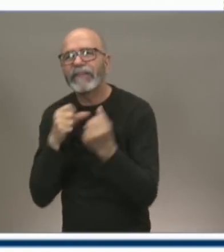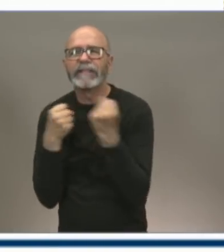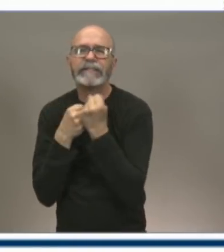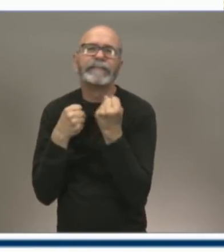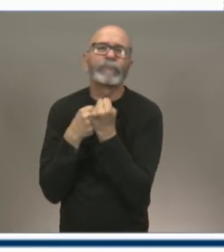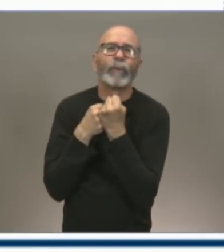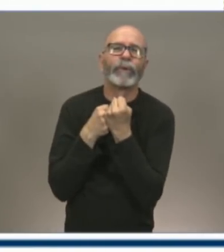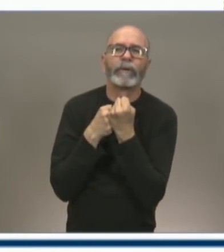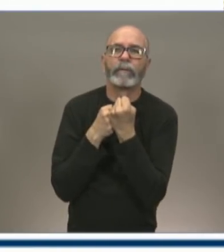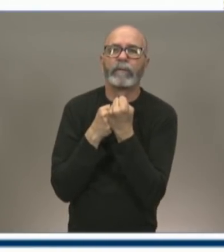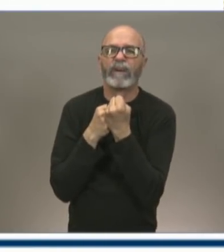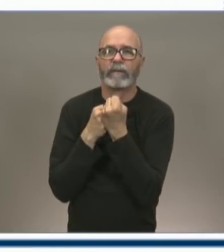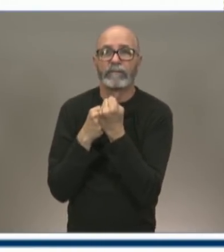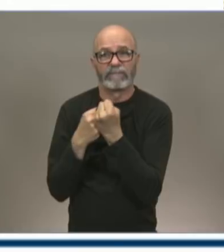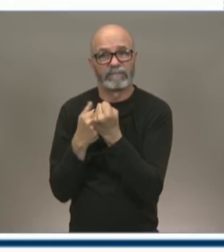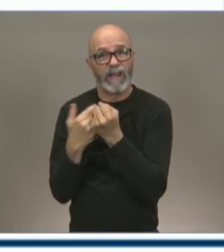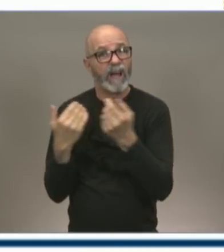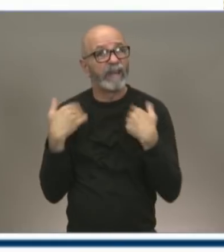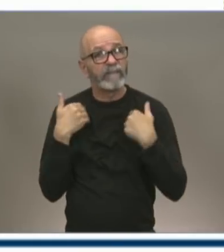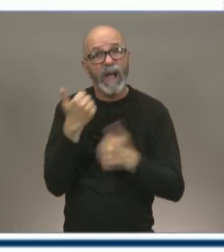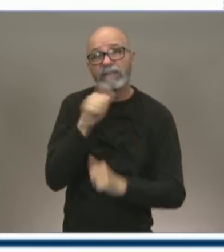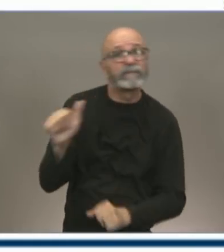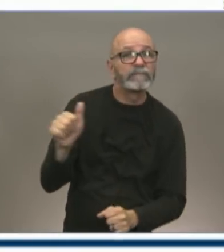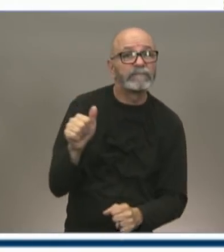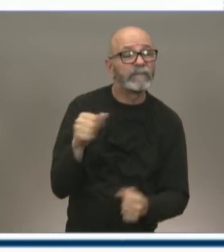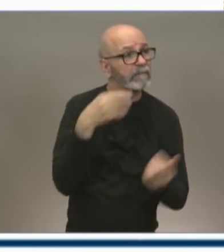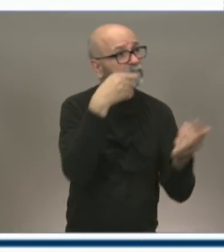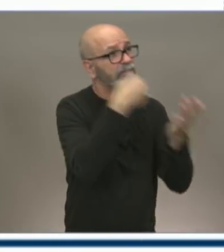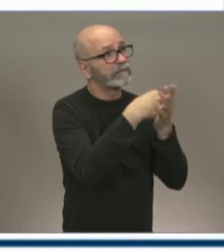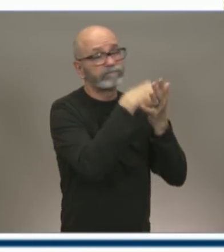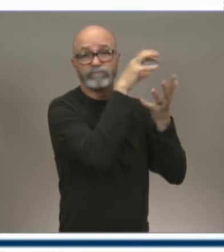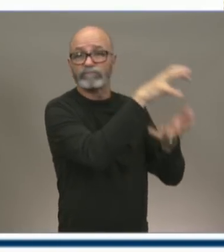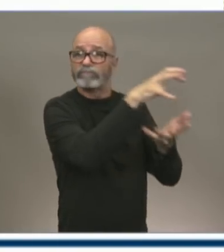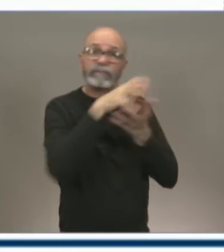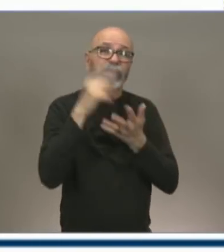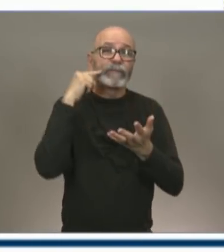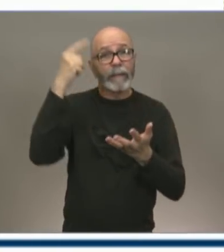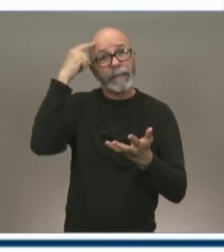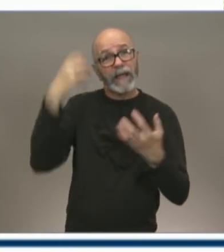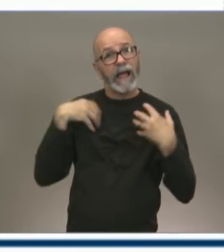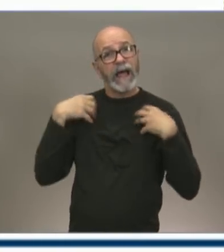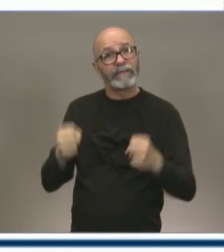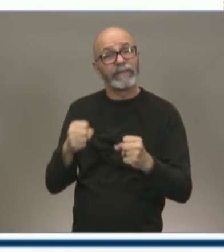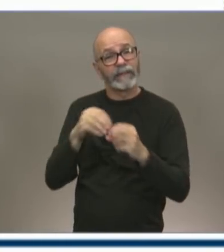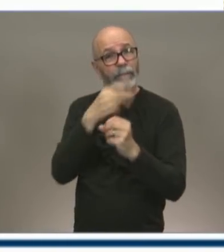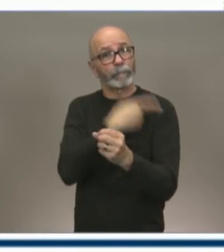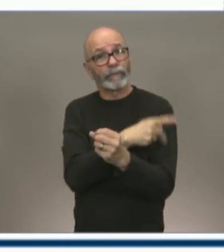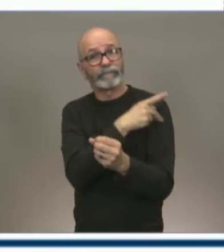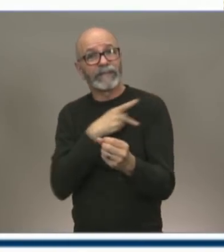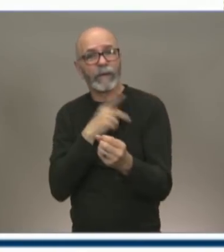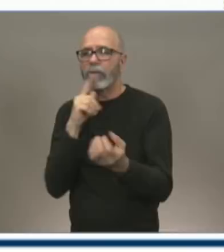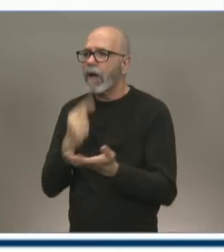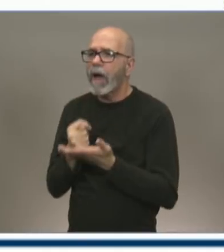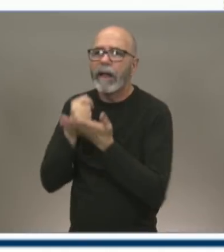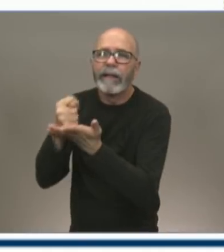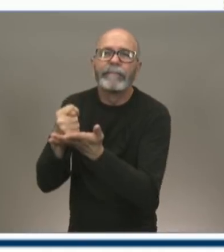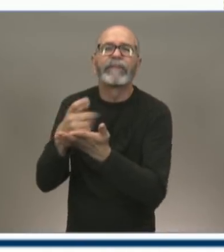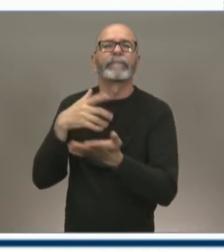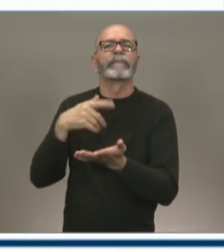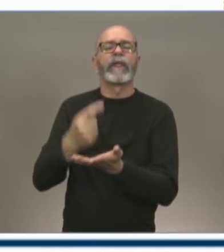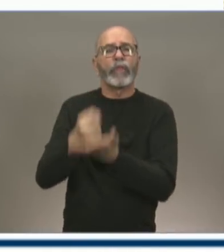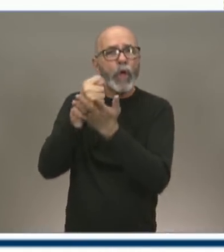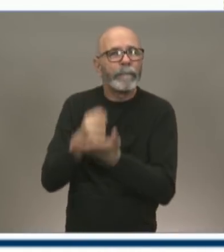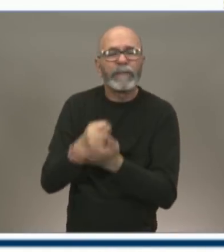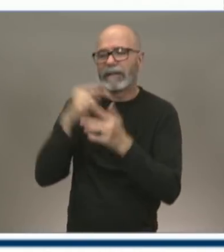more mental health resources and expanding things like therapy coverage that aren't typically covered under provincial health care? And I'm not